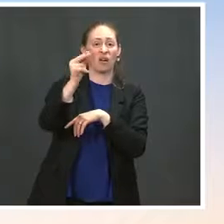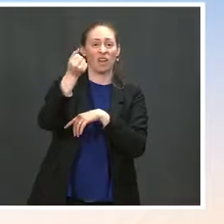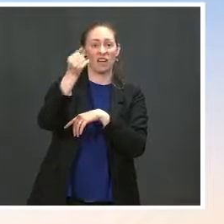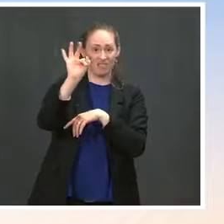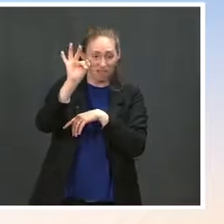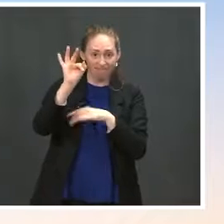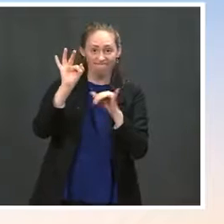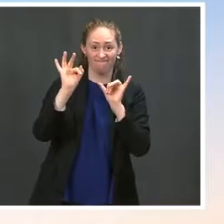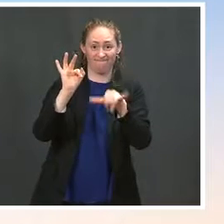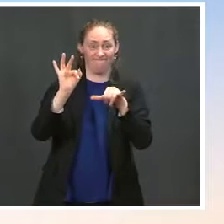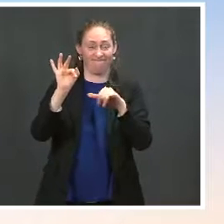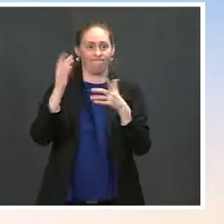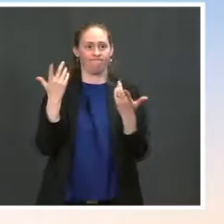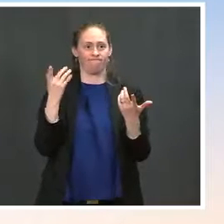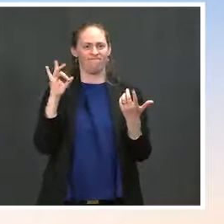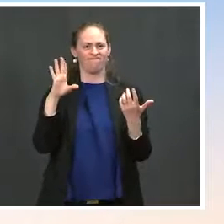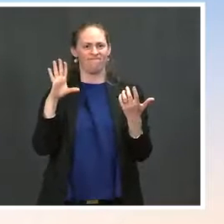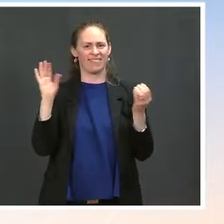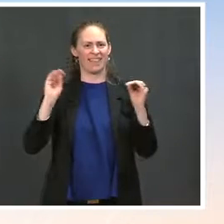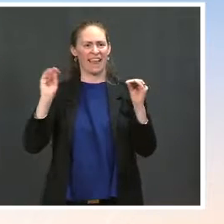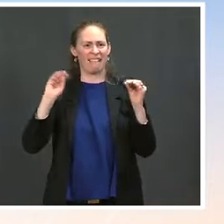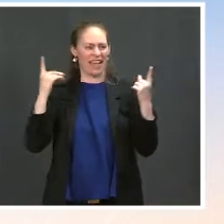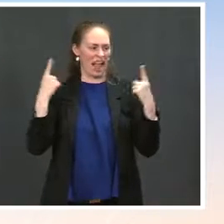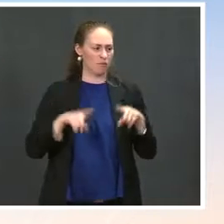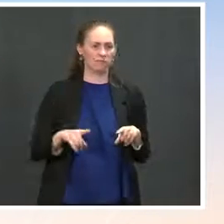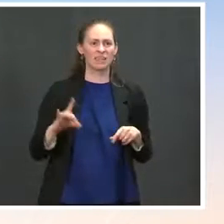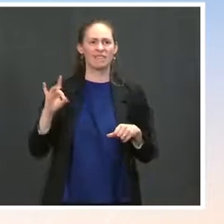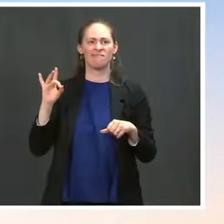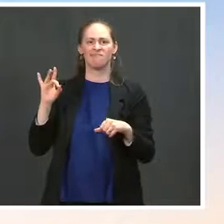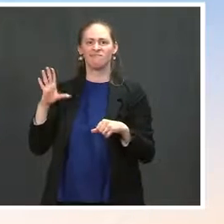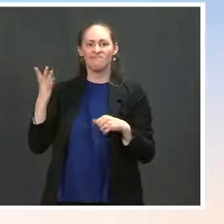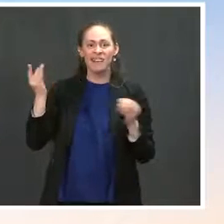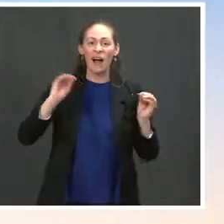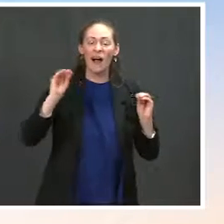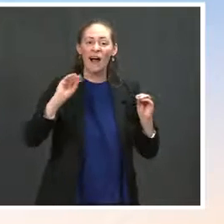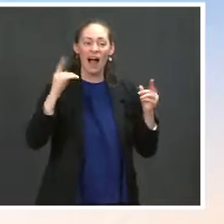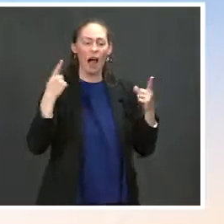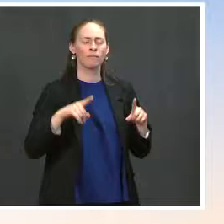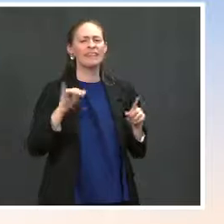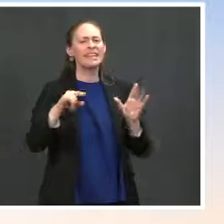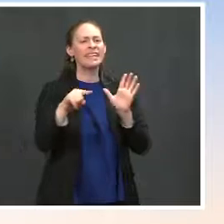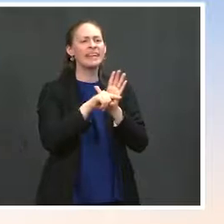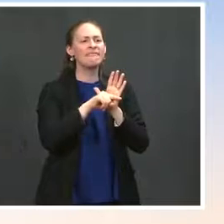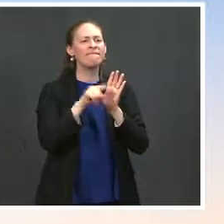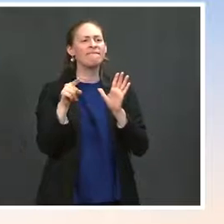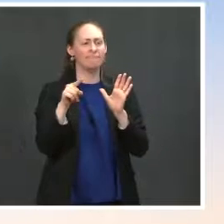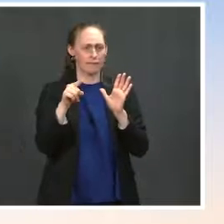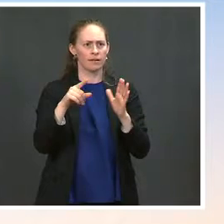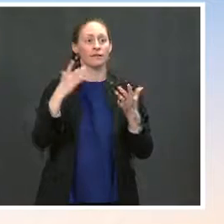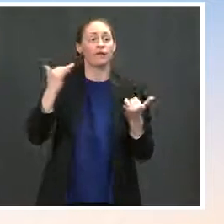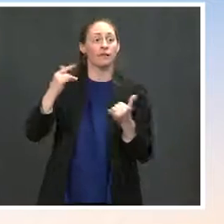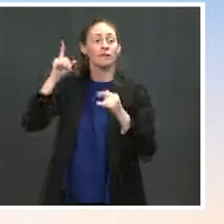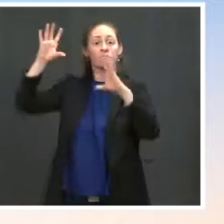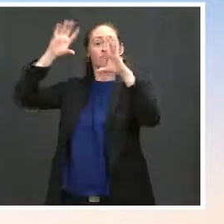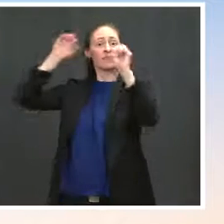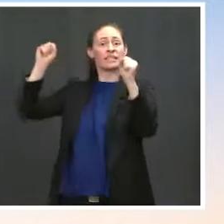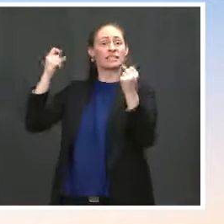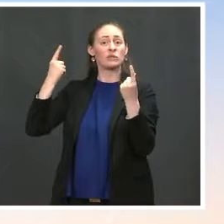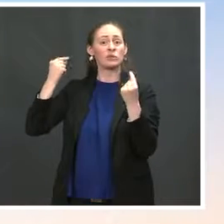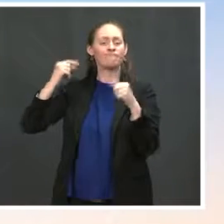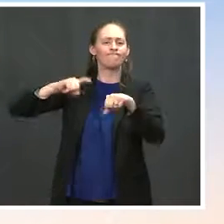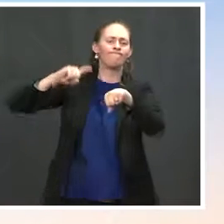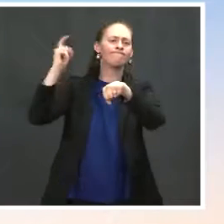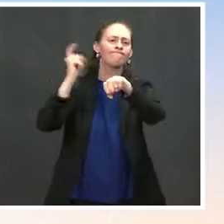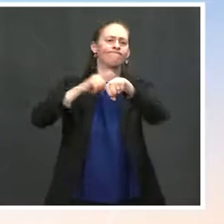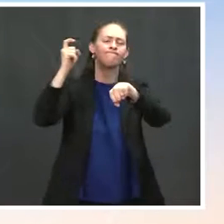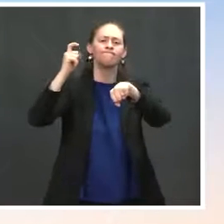with respect to our efforts. And because of President Biden's leadership and calling a summit and putting us on the line